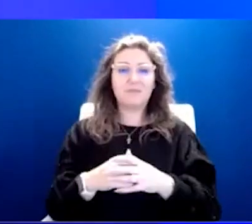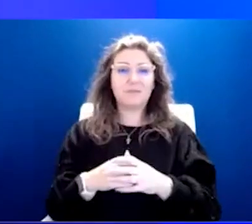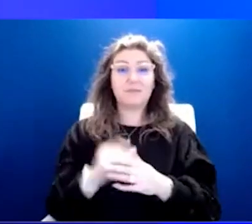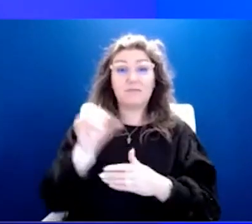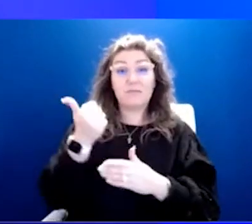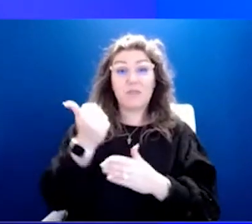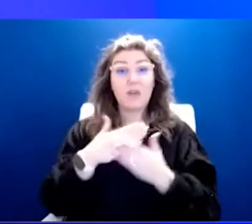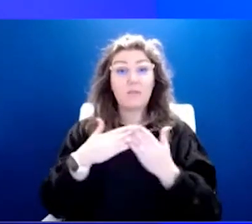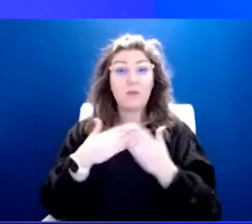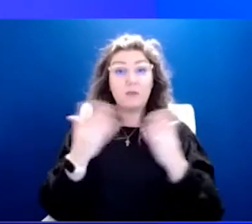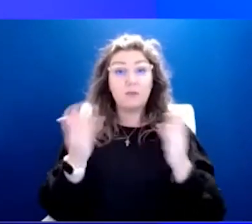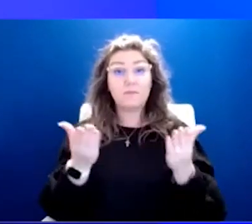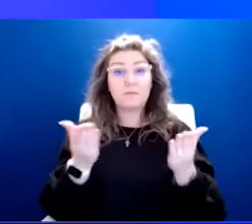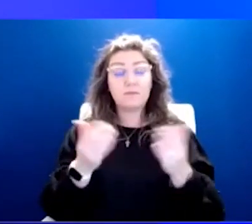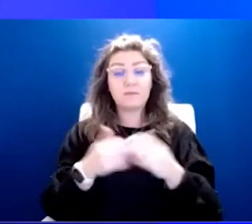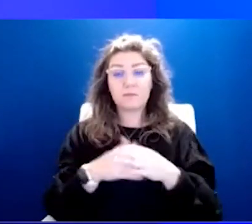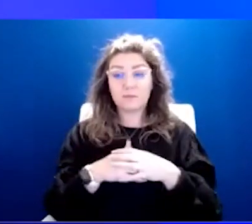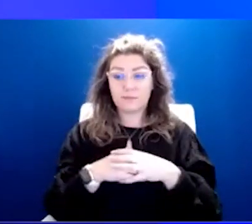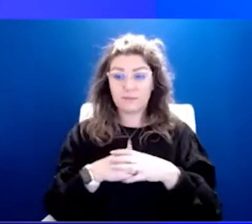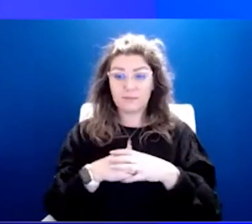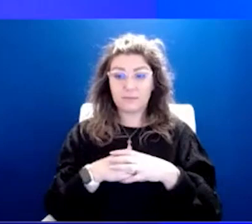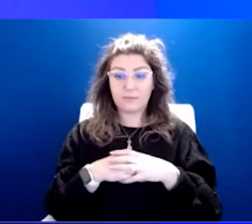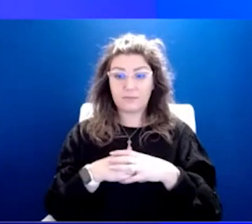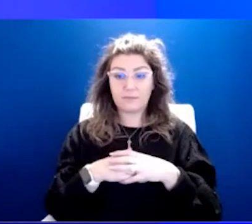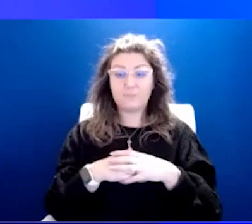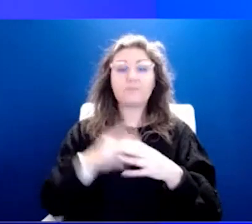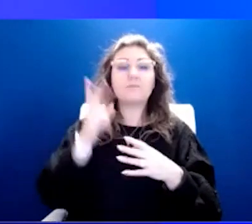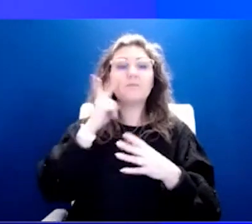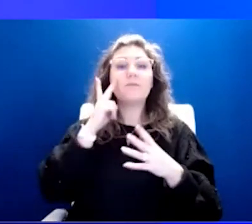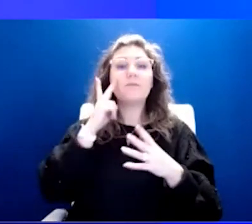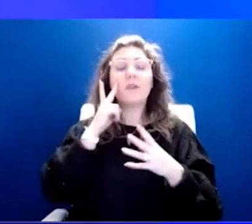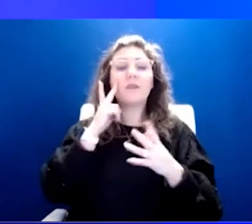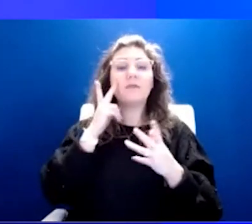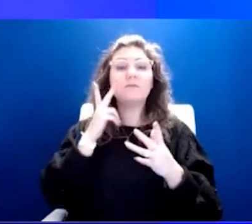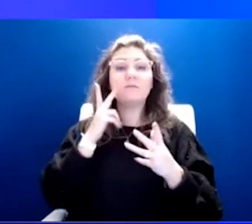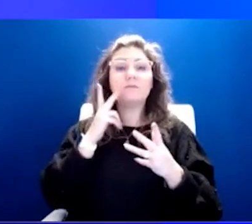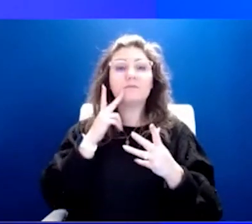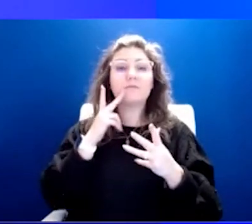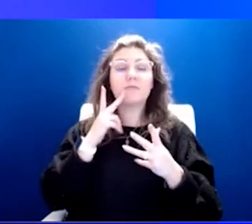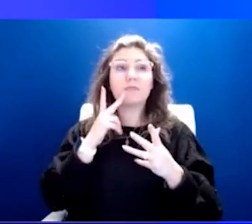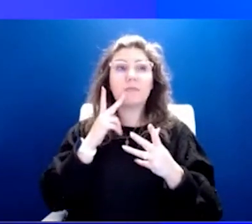that we've seen sufficient resistance on the